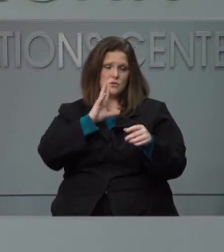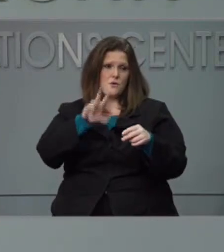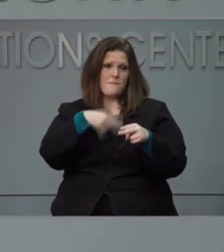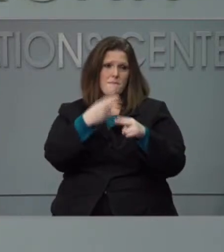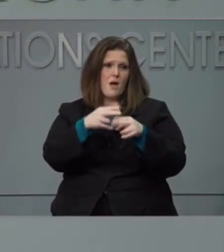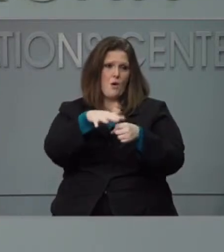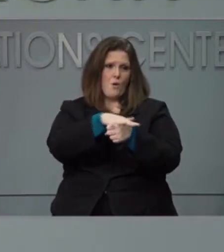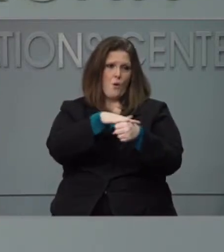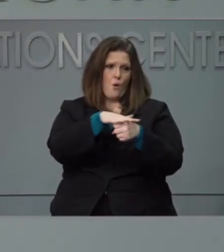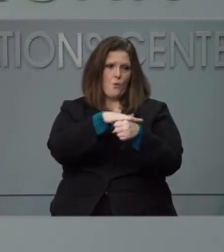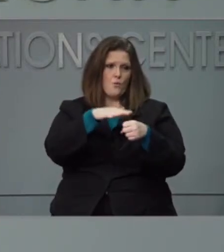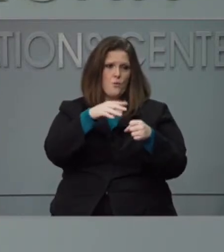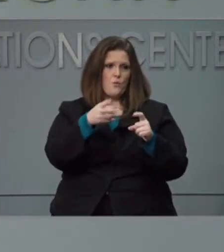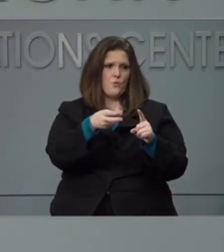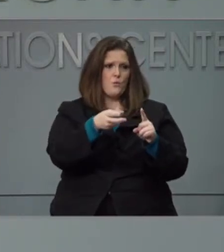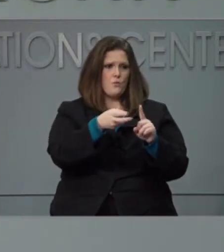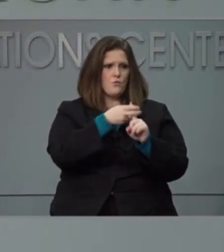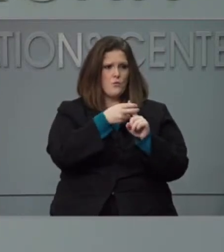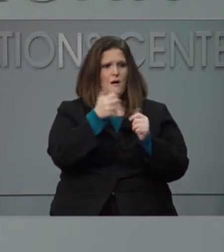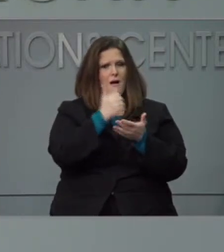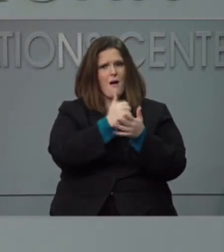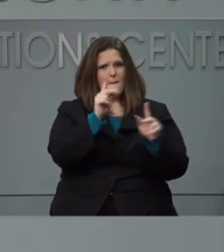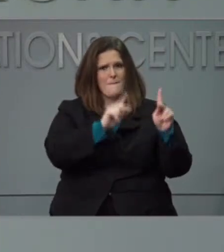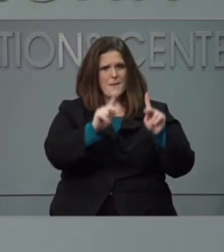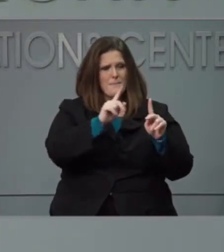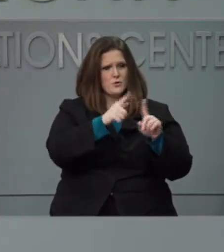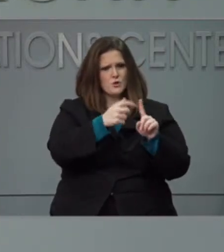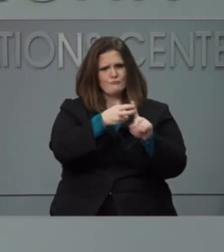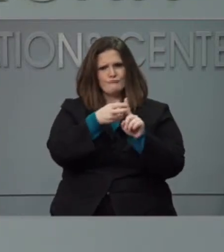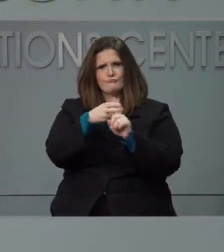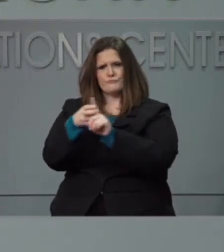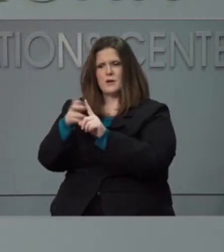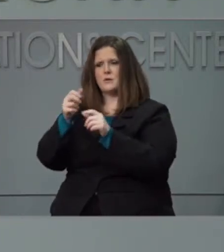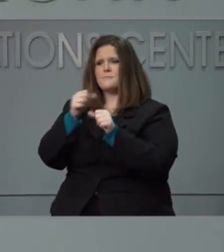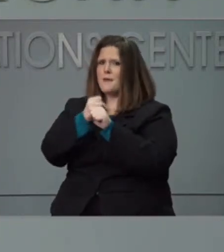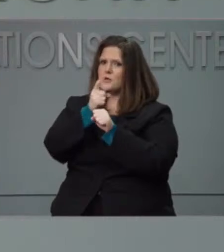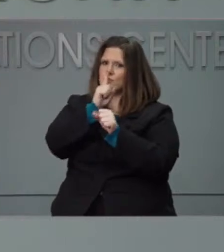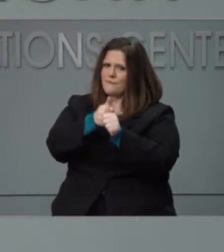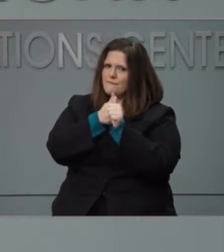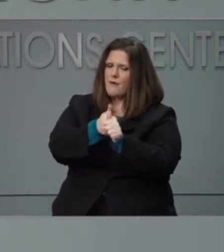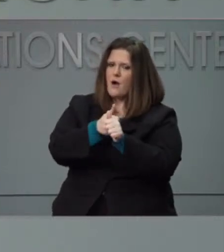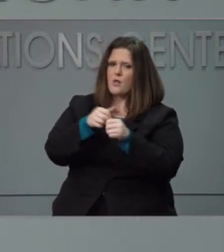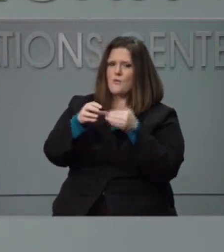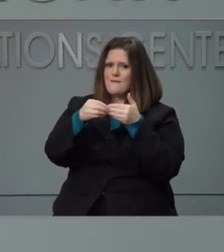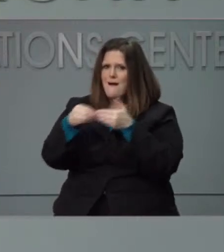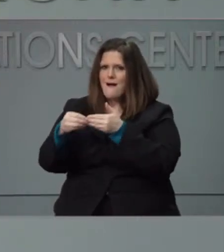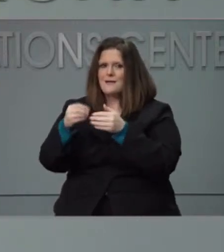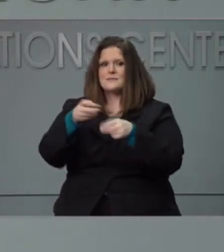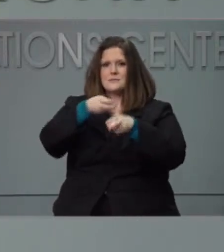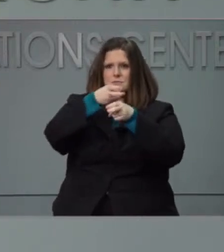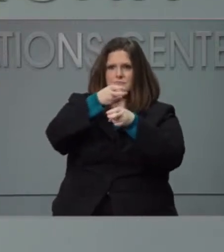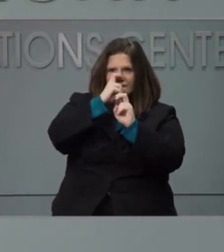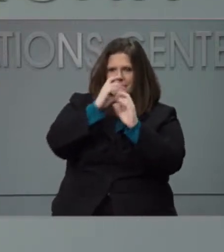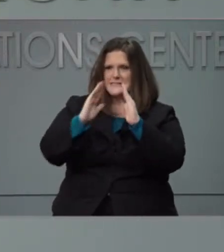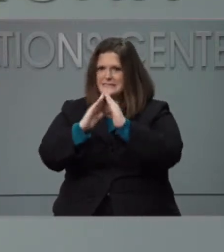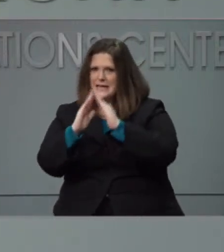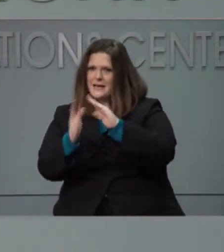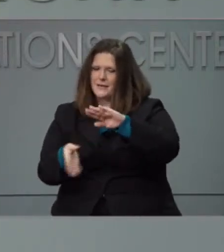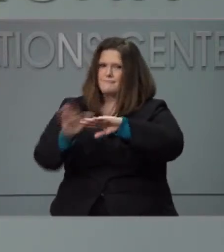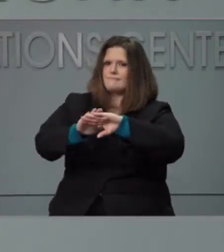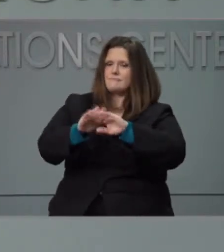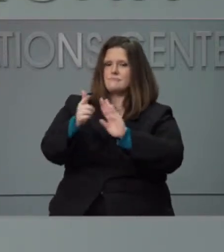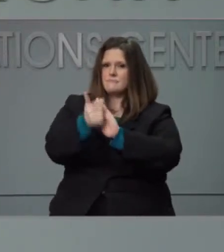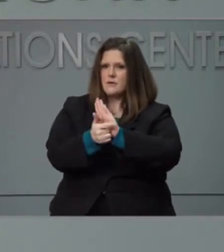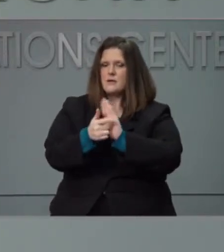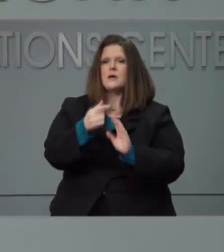governments, local communities to help reinforce the social distancing guidelines, including maybe tighter restrictions, you had Lieutenant